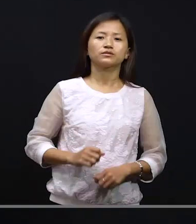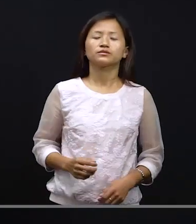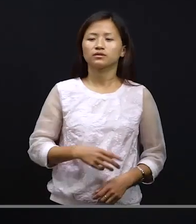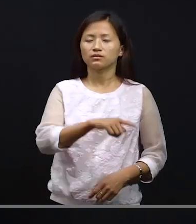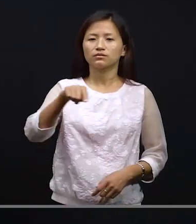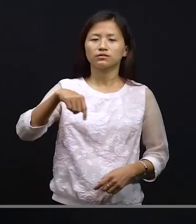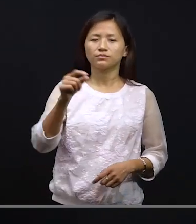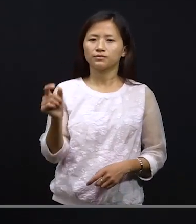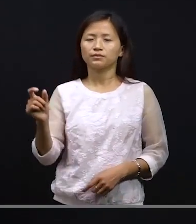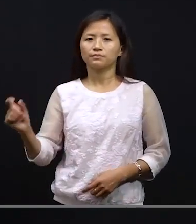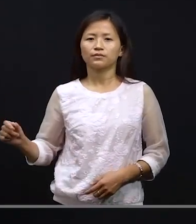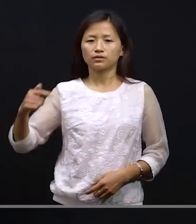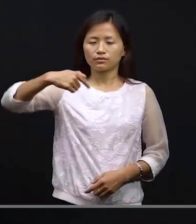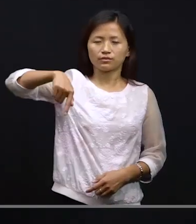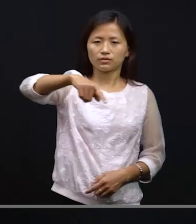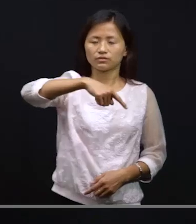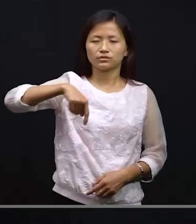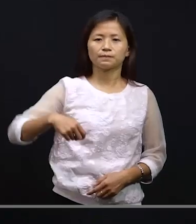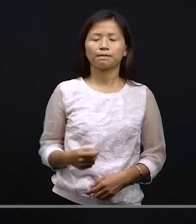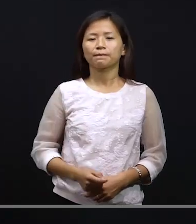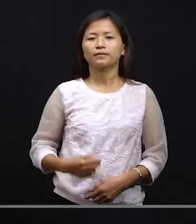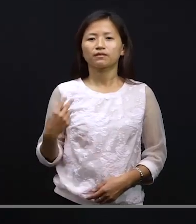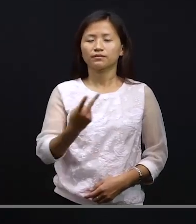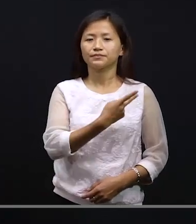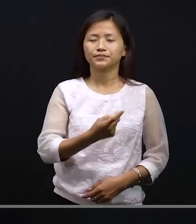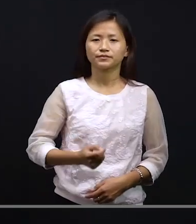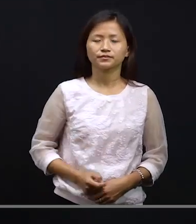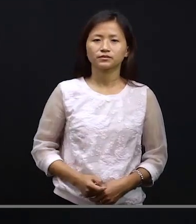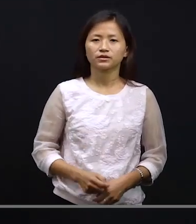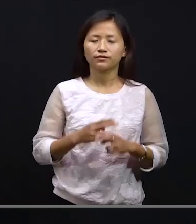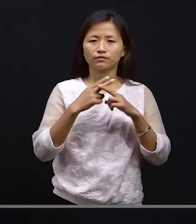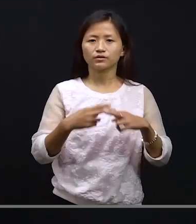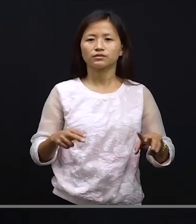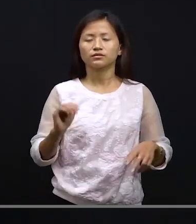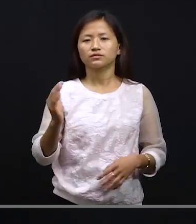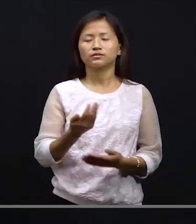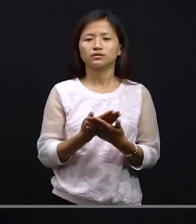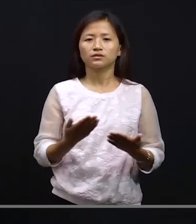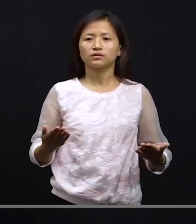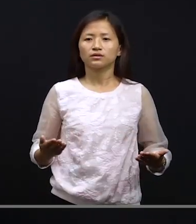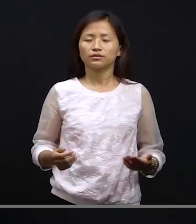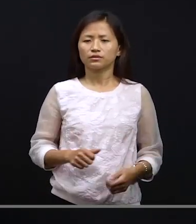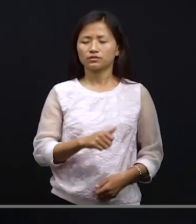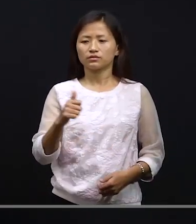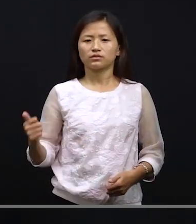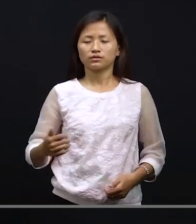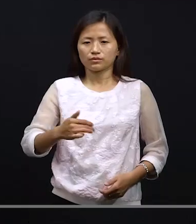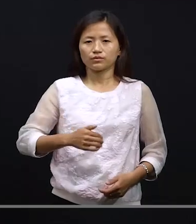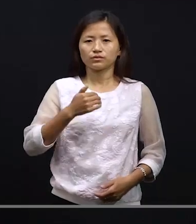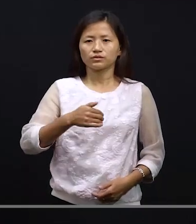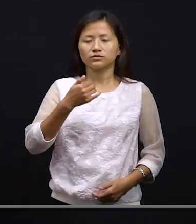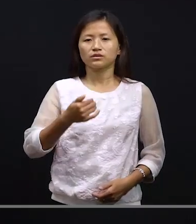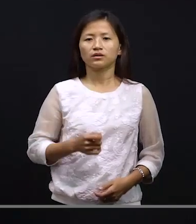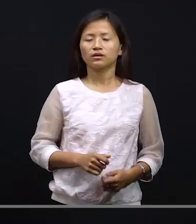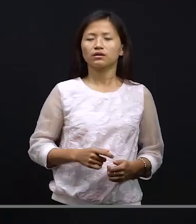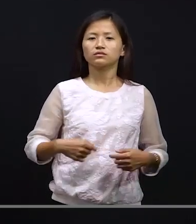you. Okay, you have to keep in mind, sometimes we take our freedom as something that we can do anything as we wish, as long